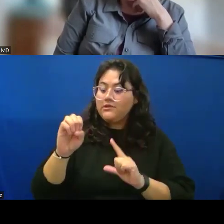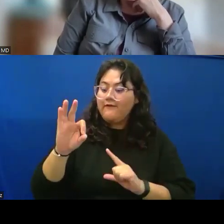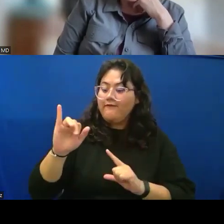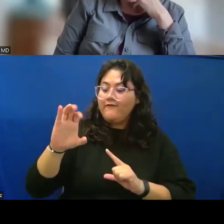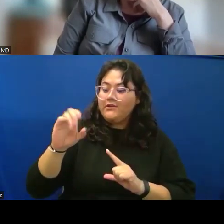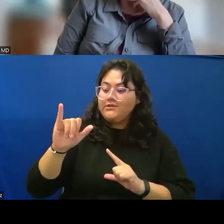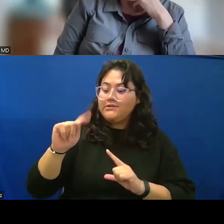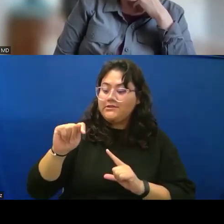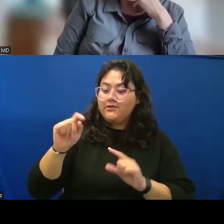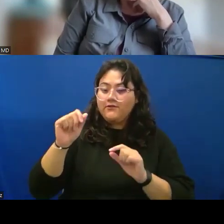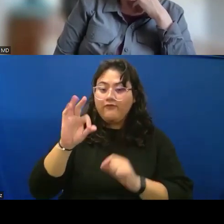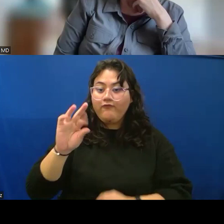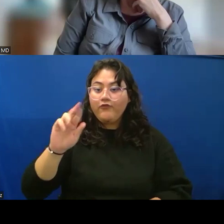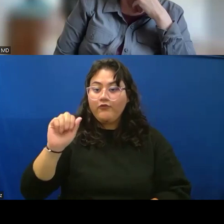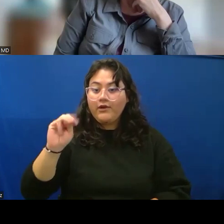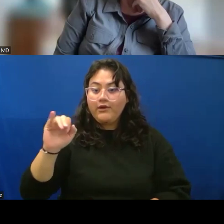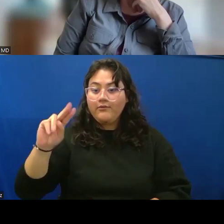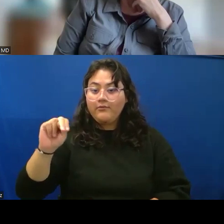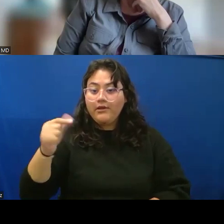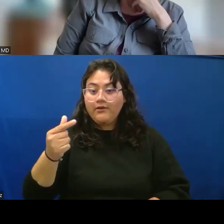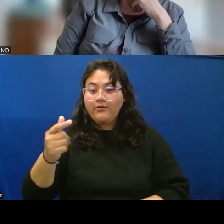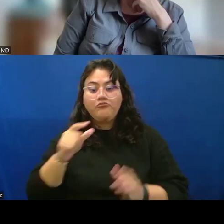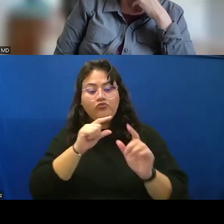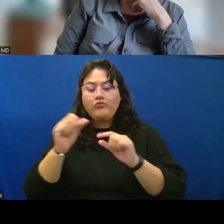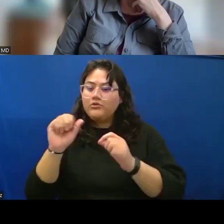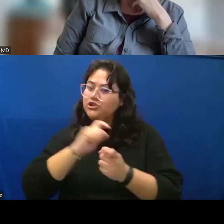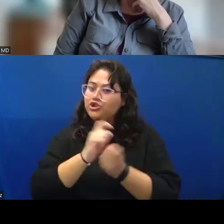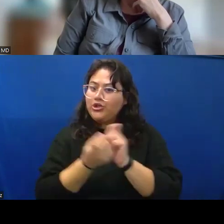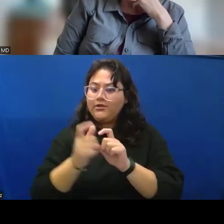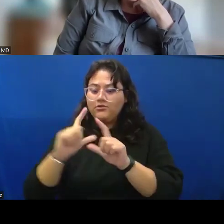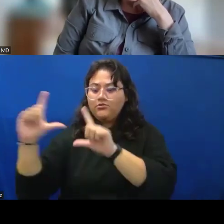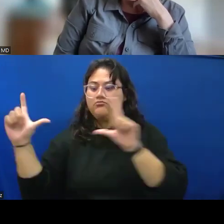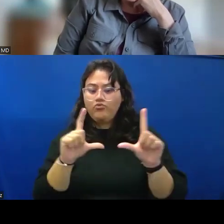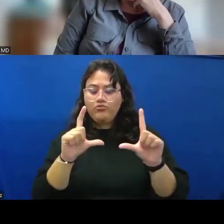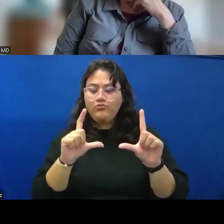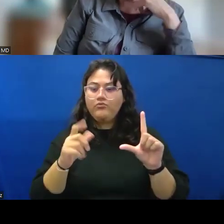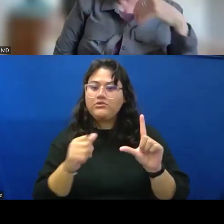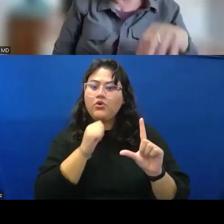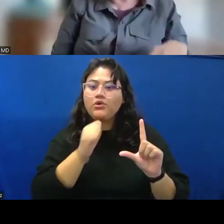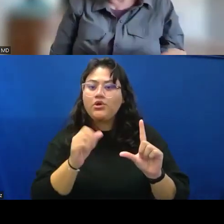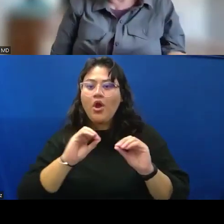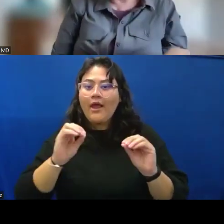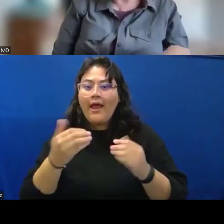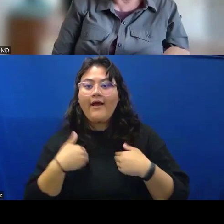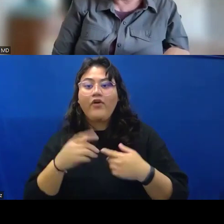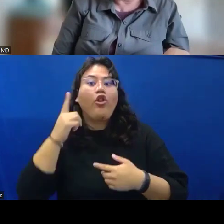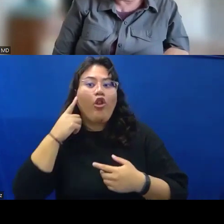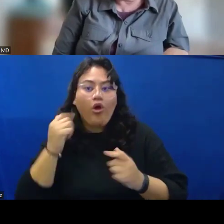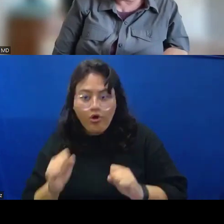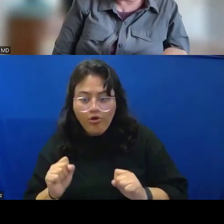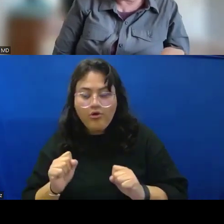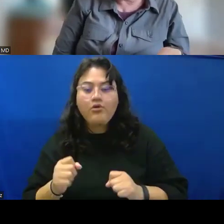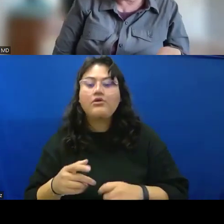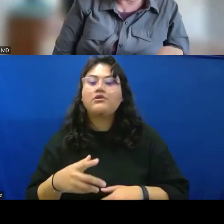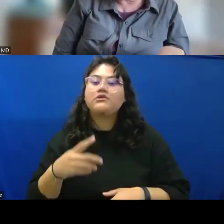failed, lost, or impaired. These conversations made a big impression on me, and